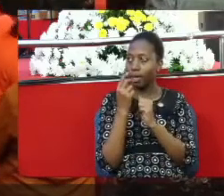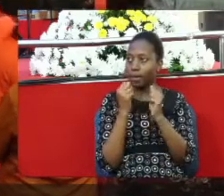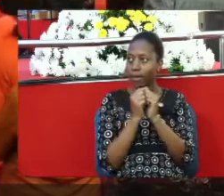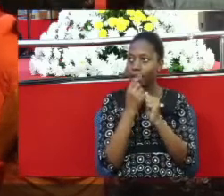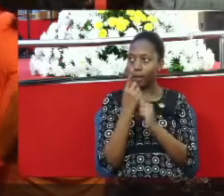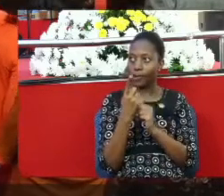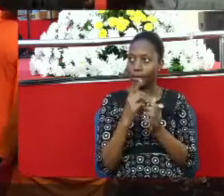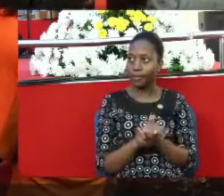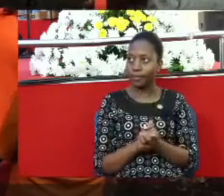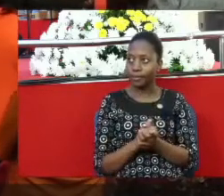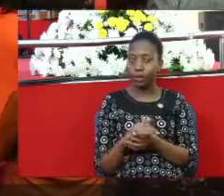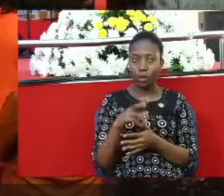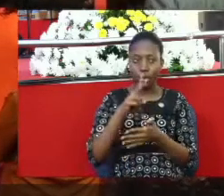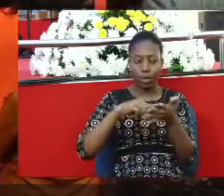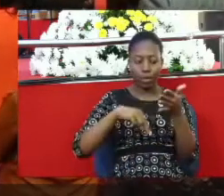Let's read it together.